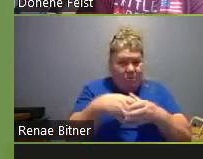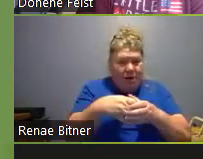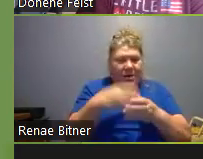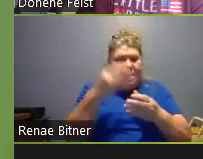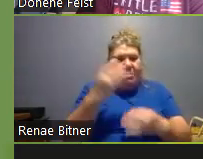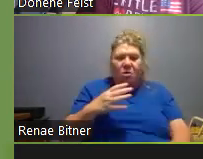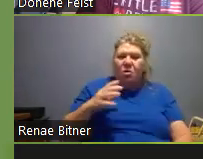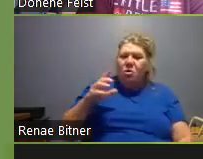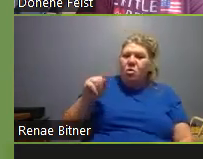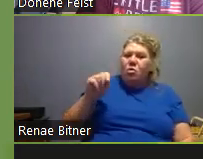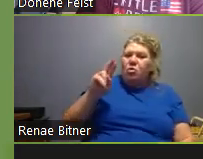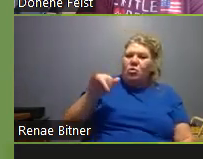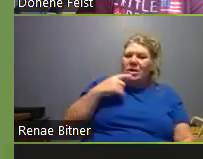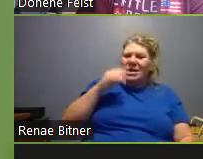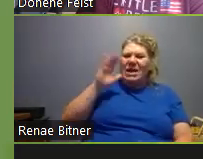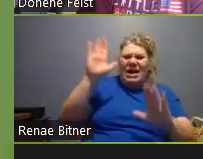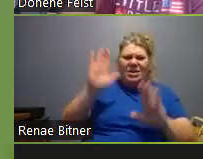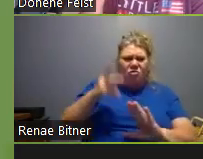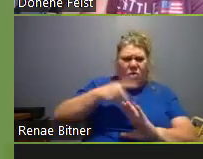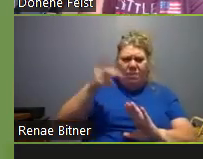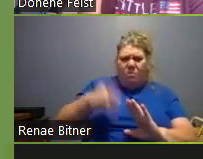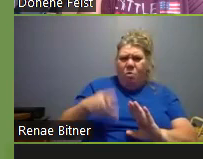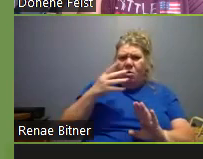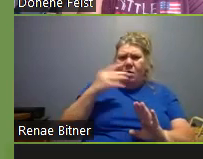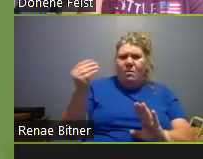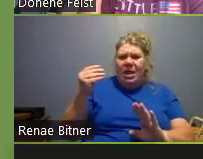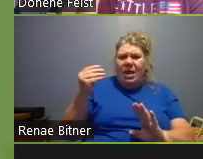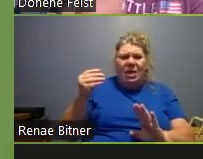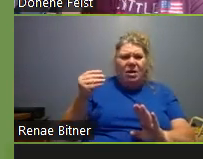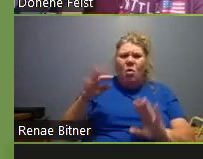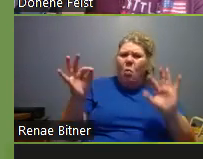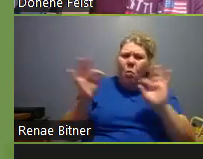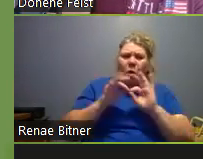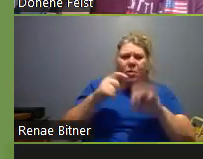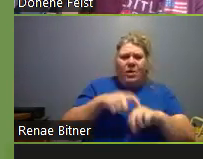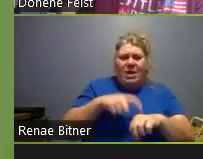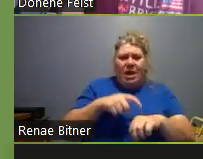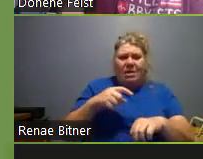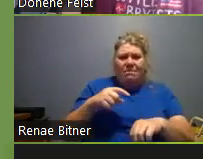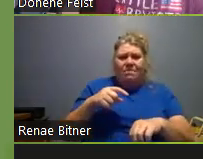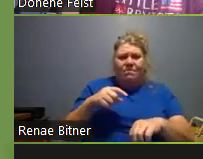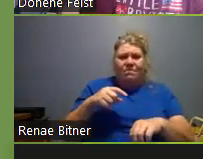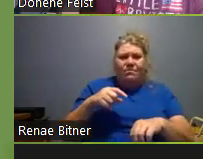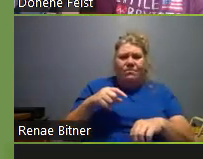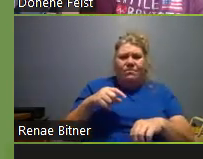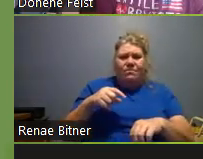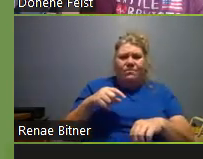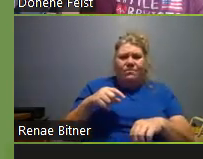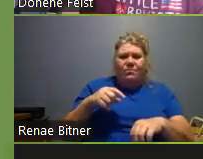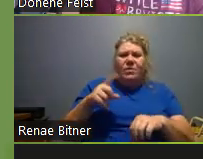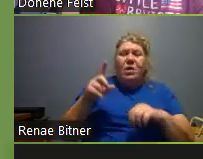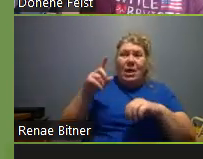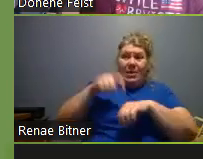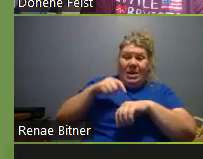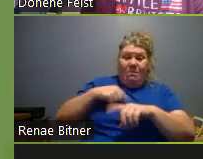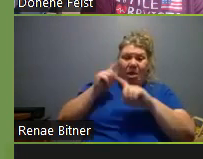I do have to say that it's a great program and very worth the time. You know, at the time when I went, I wasn't